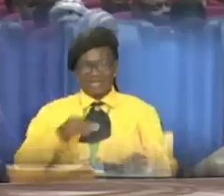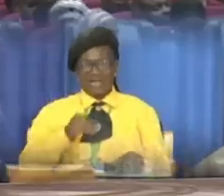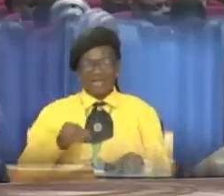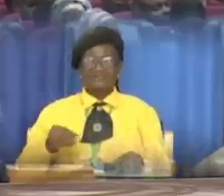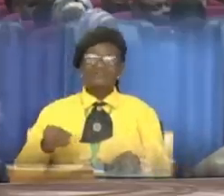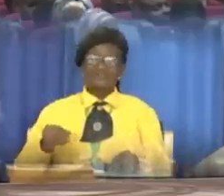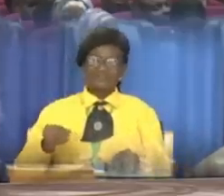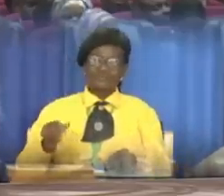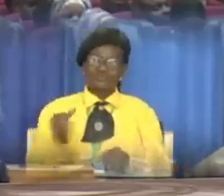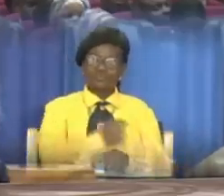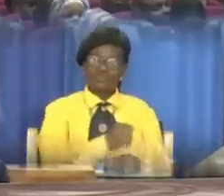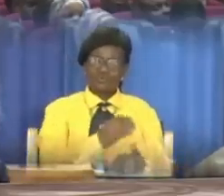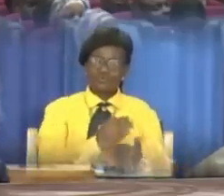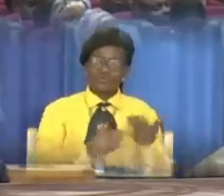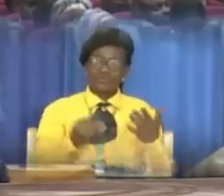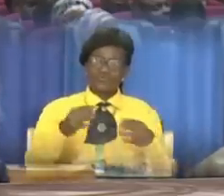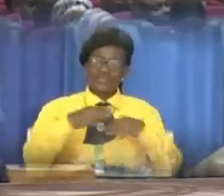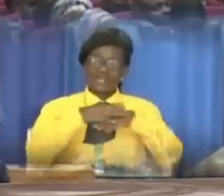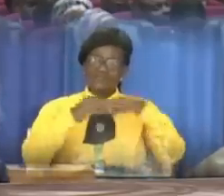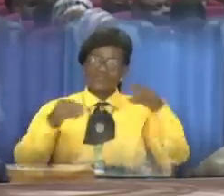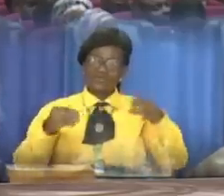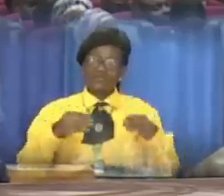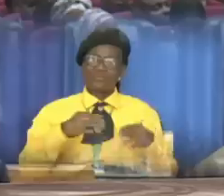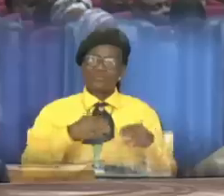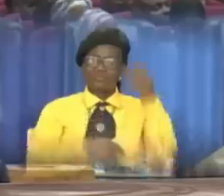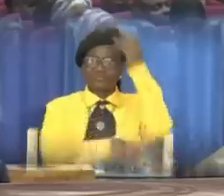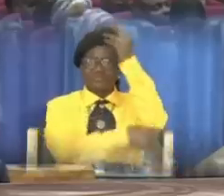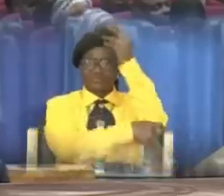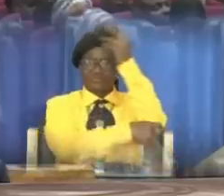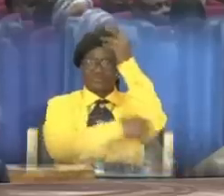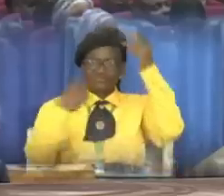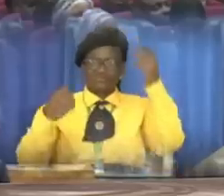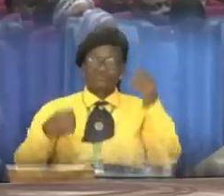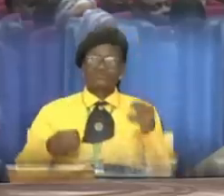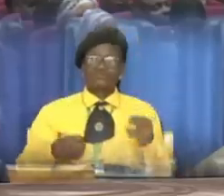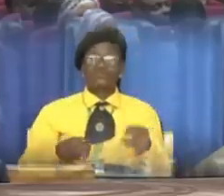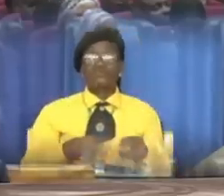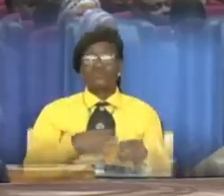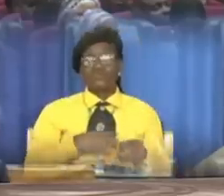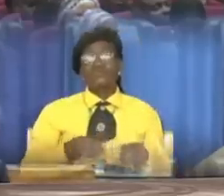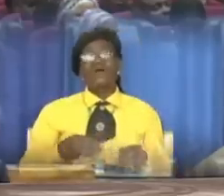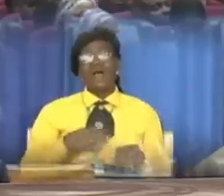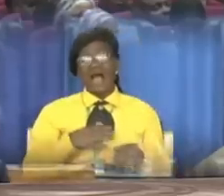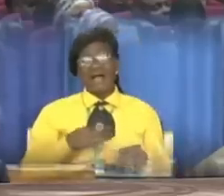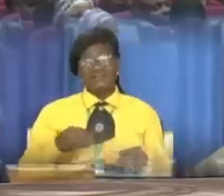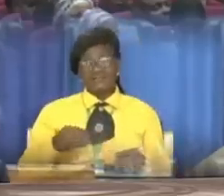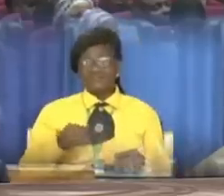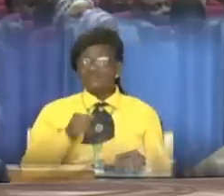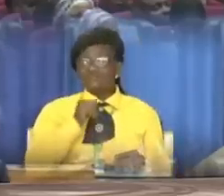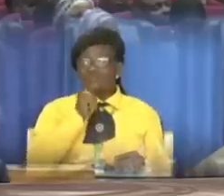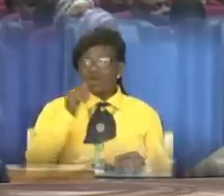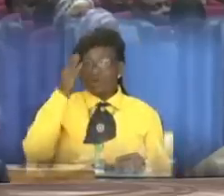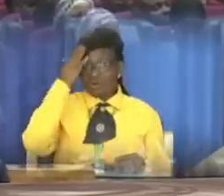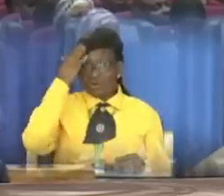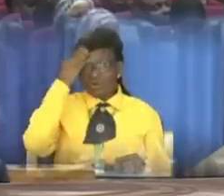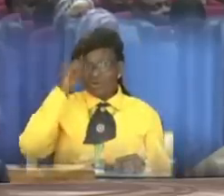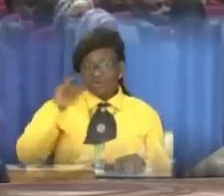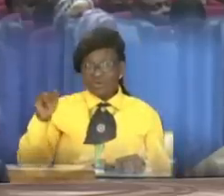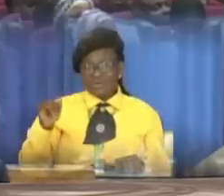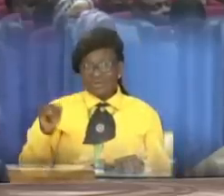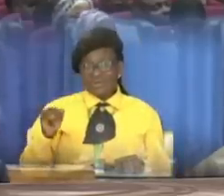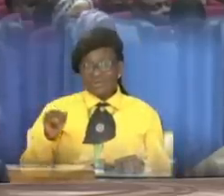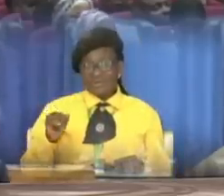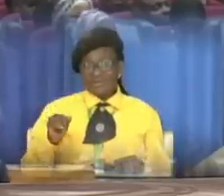stuff them into his pocket. Well, unknown to him, everything he was doing was already being